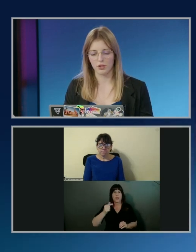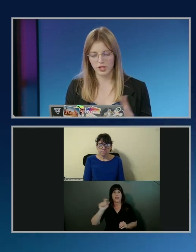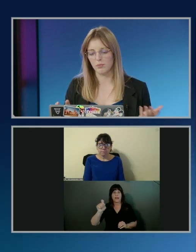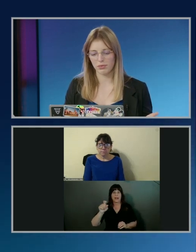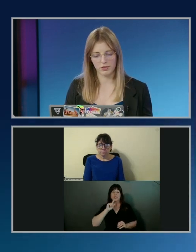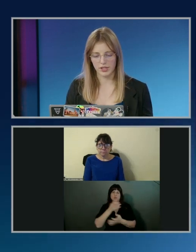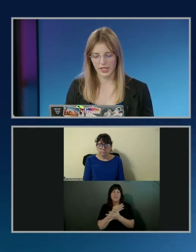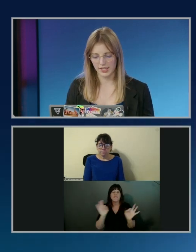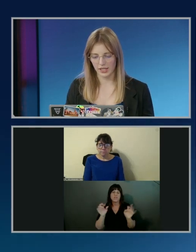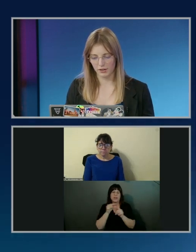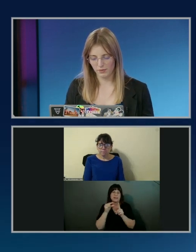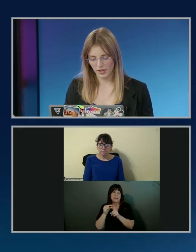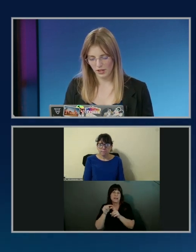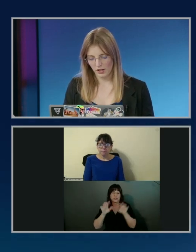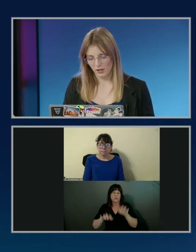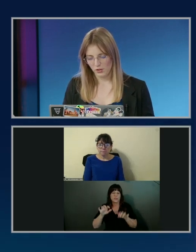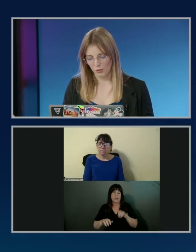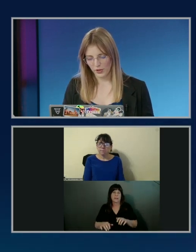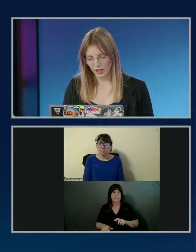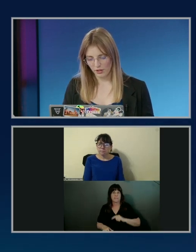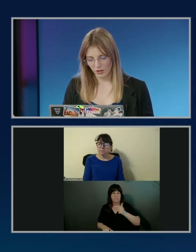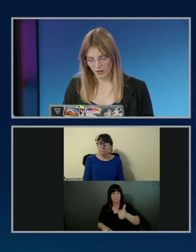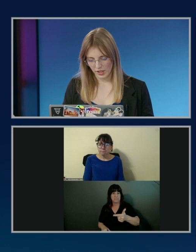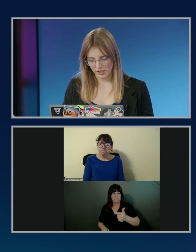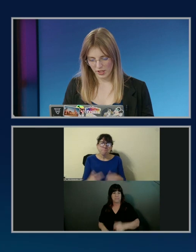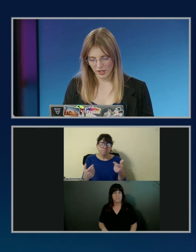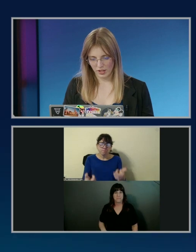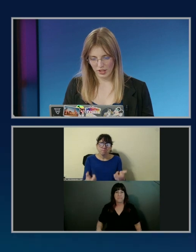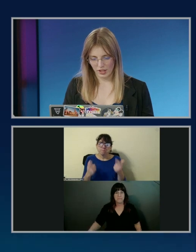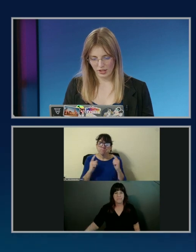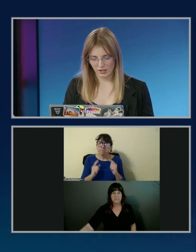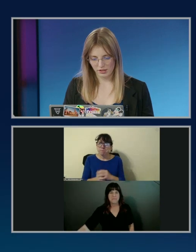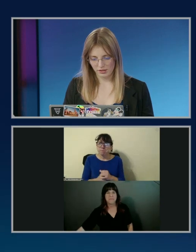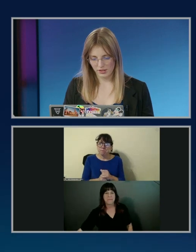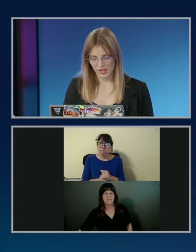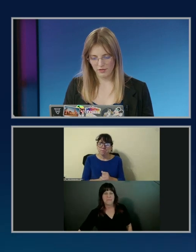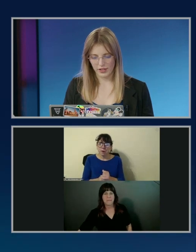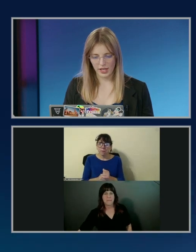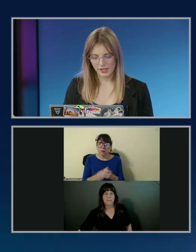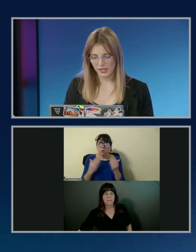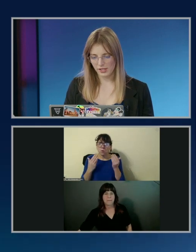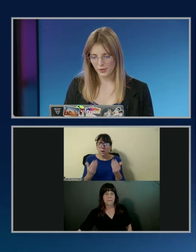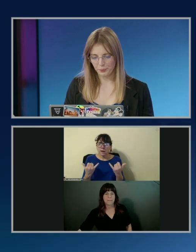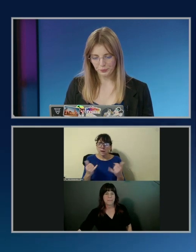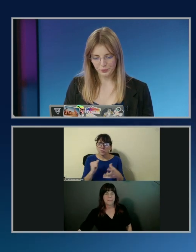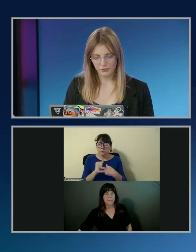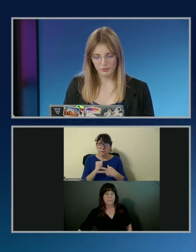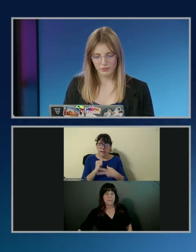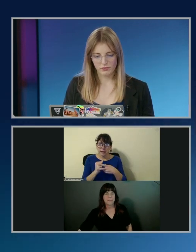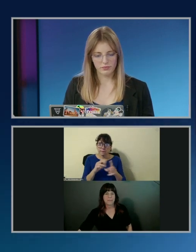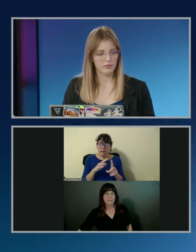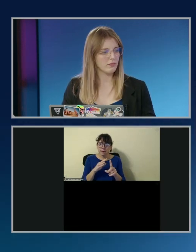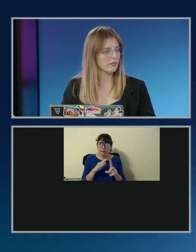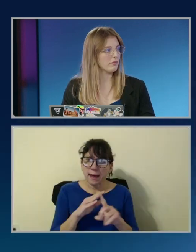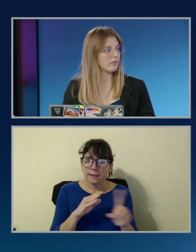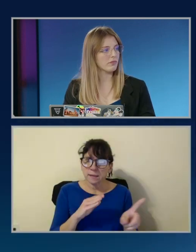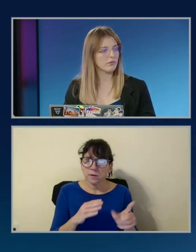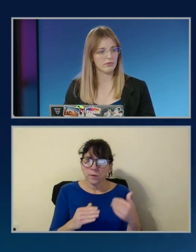text. So you type your text in here. So I'm quickly going to go ahead here and save and exit. By the way, we do